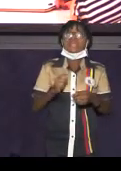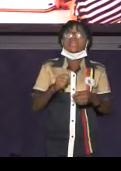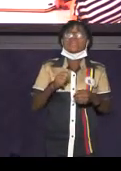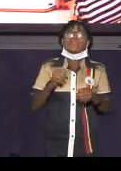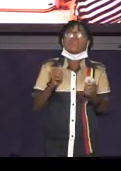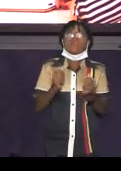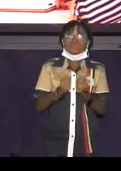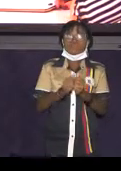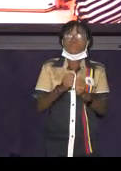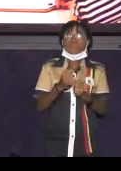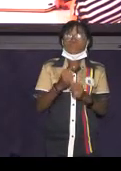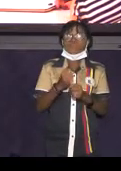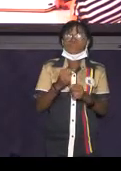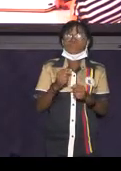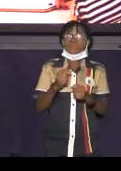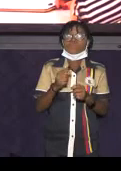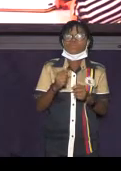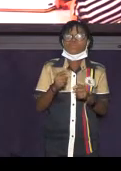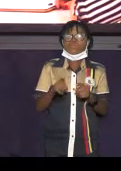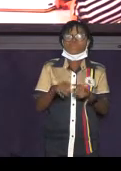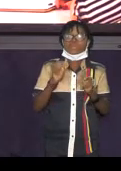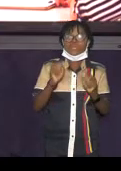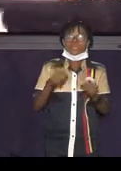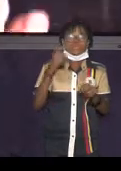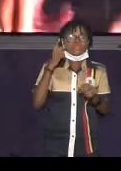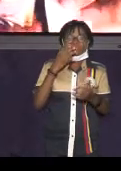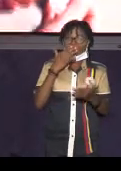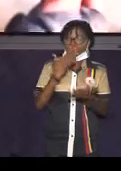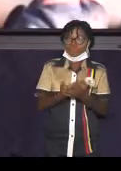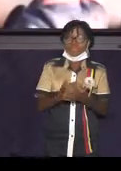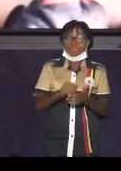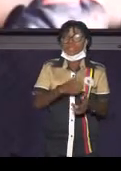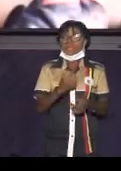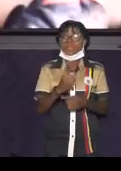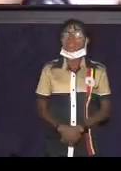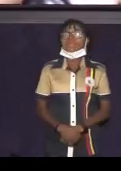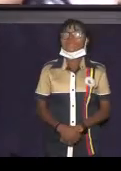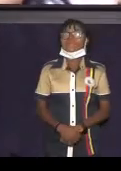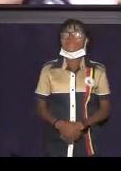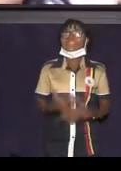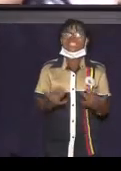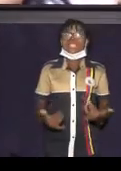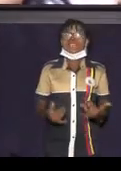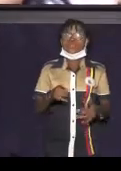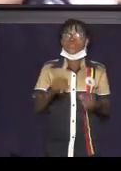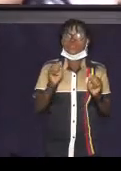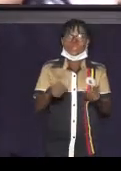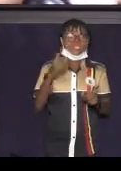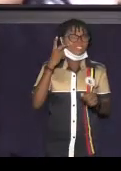line. So we can say this is good. Let's look at another one. Now you